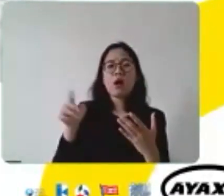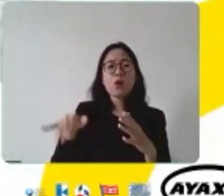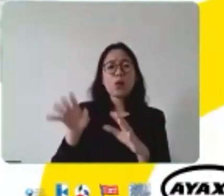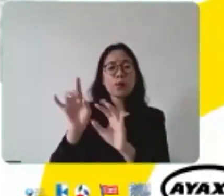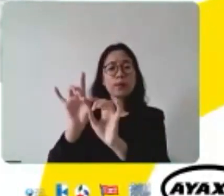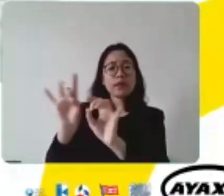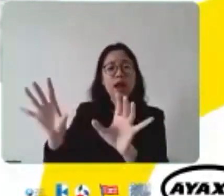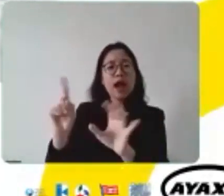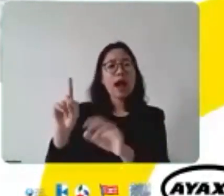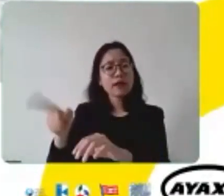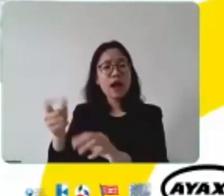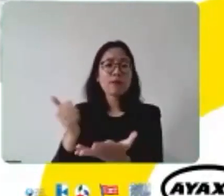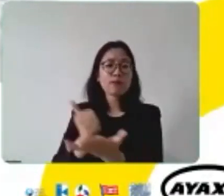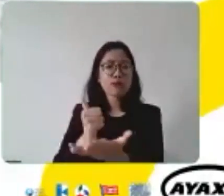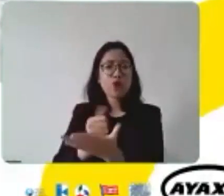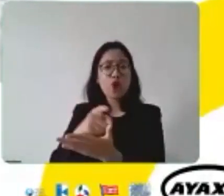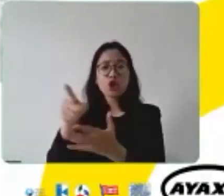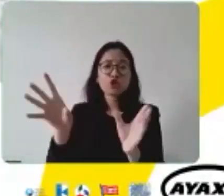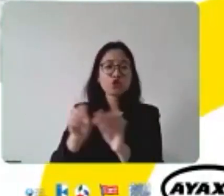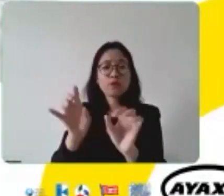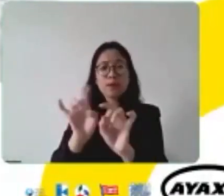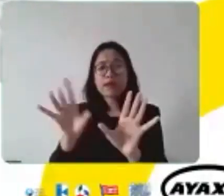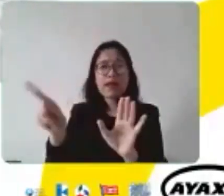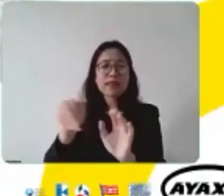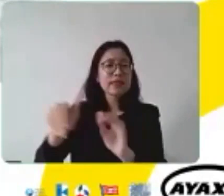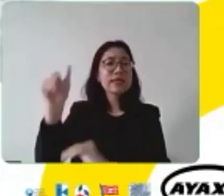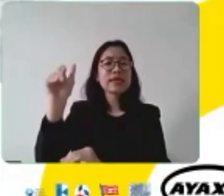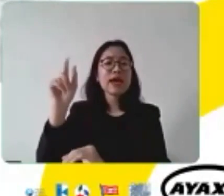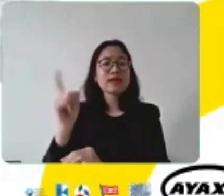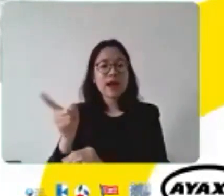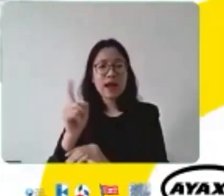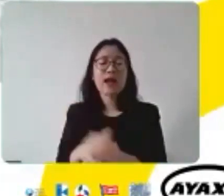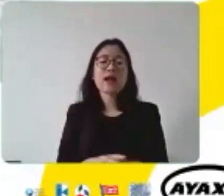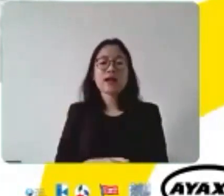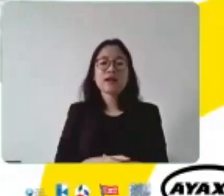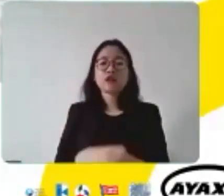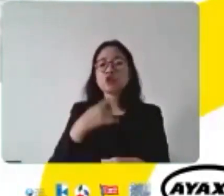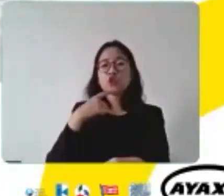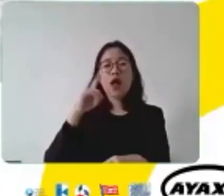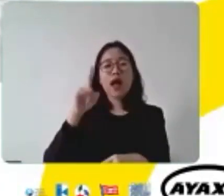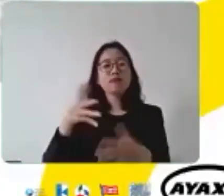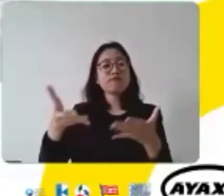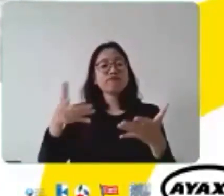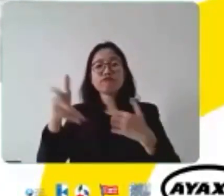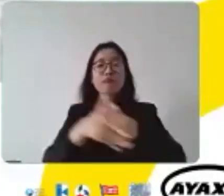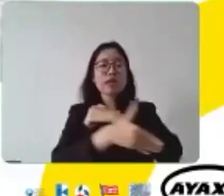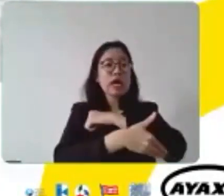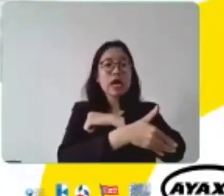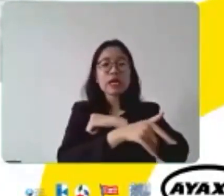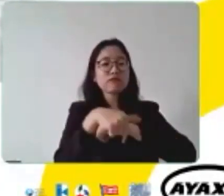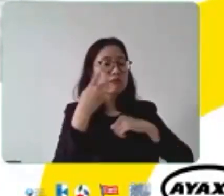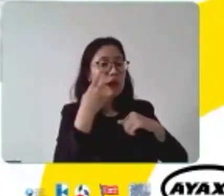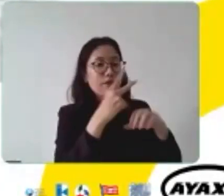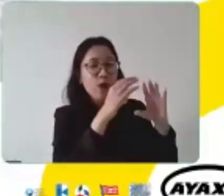2 countries. And the reasons are not quite clear. Why? It may be because of different